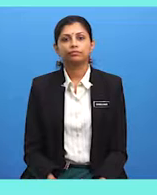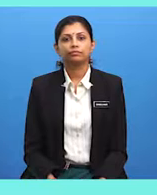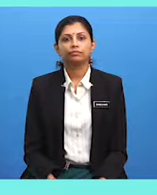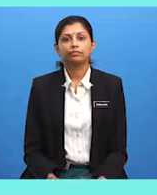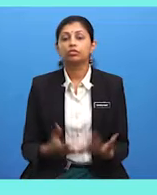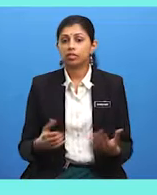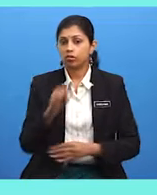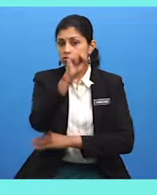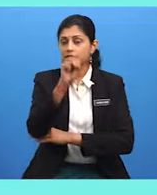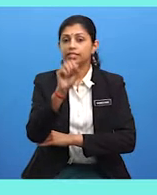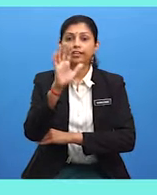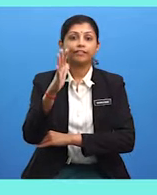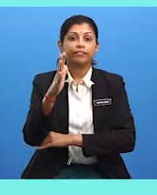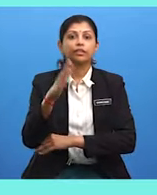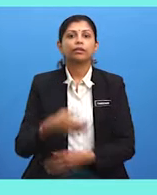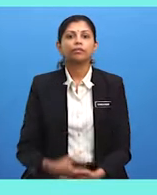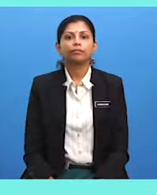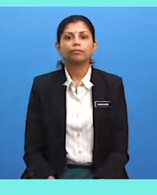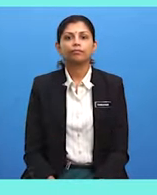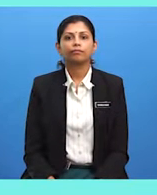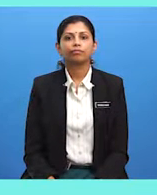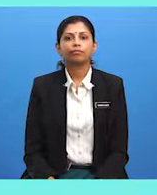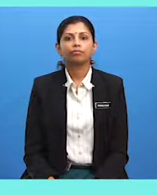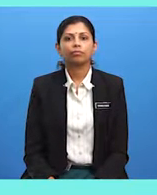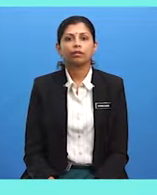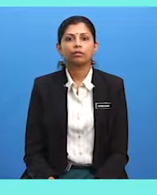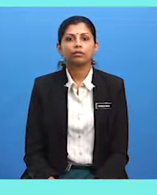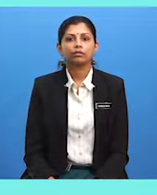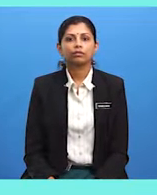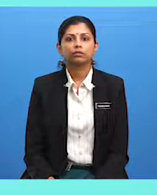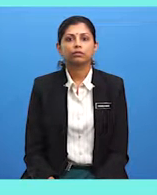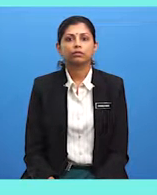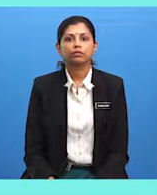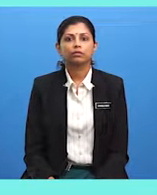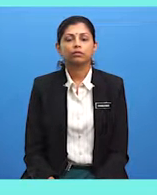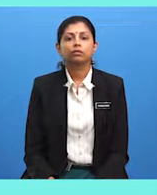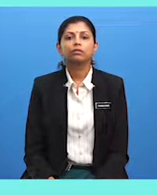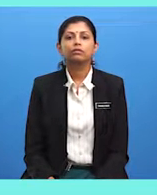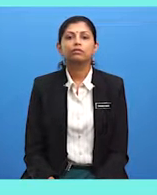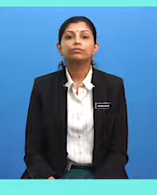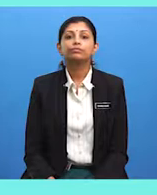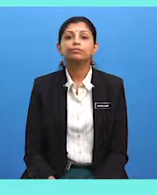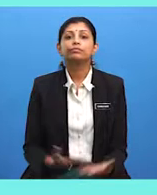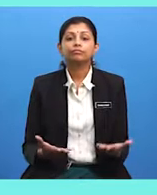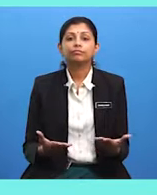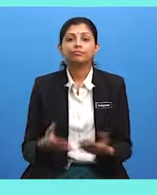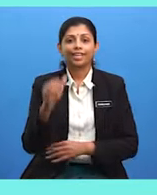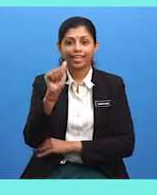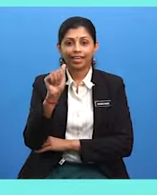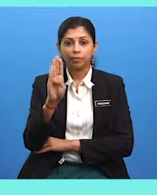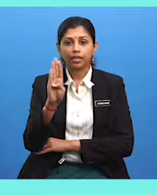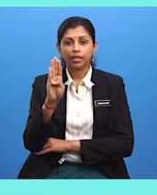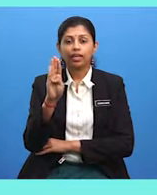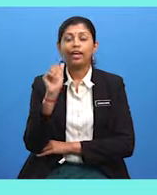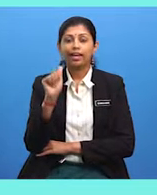For question 15, I am guessing all of you agree the correct answer is A, the one where